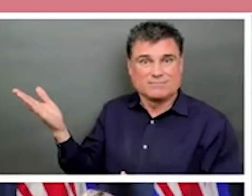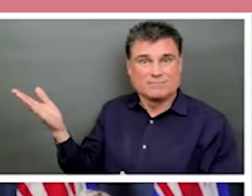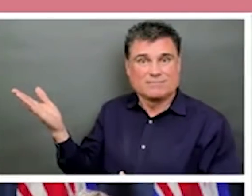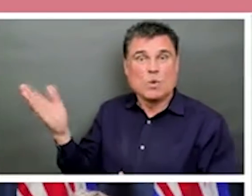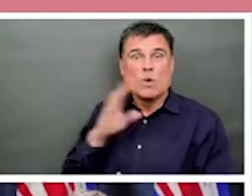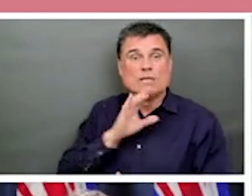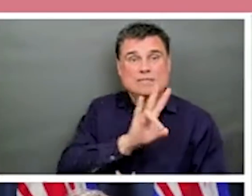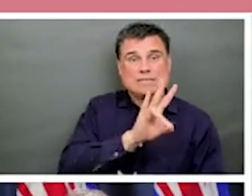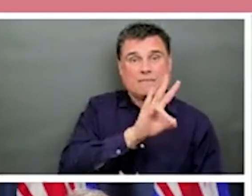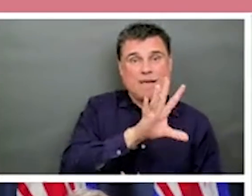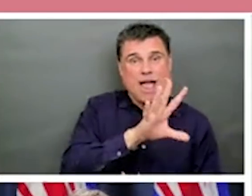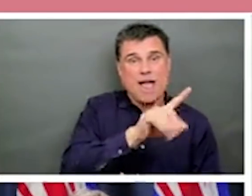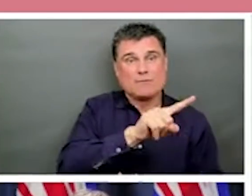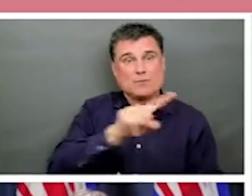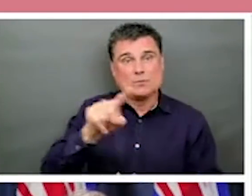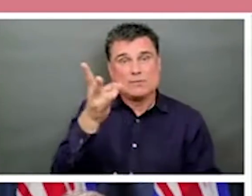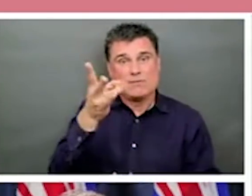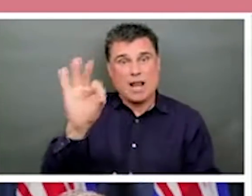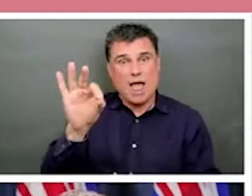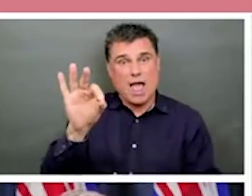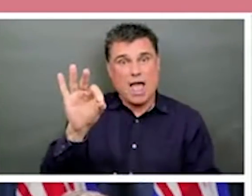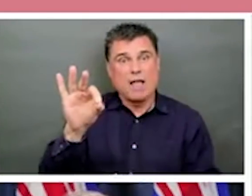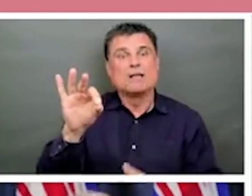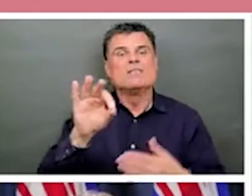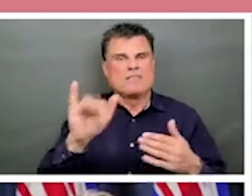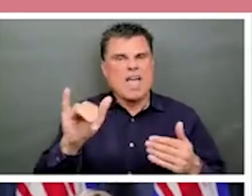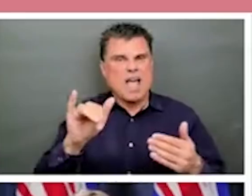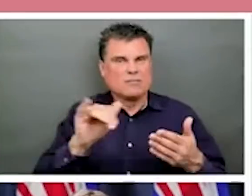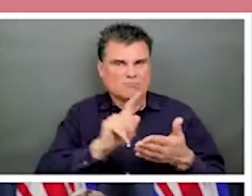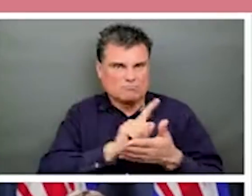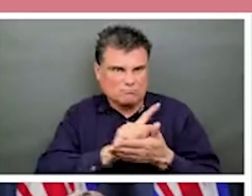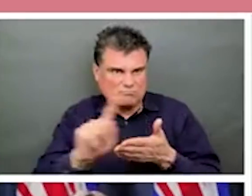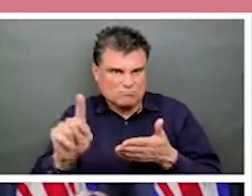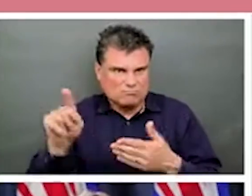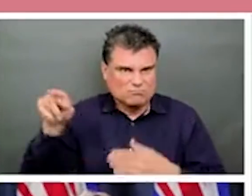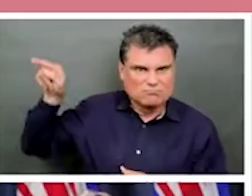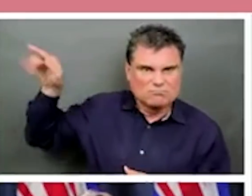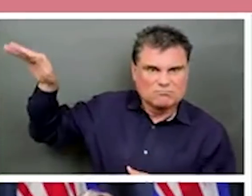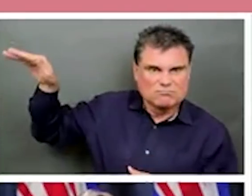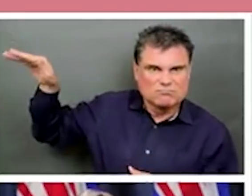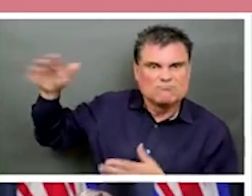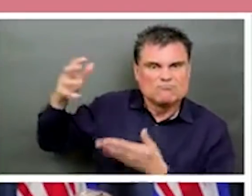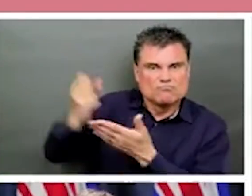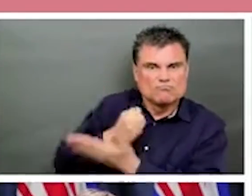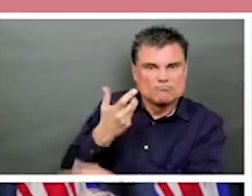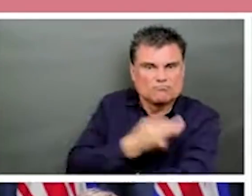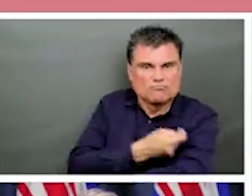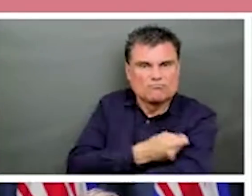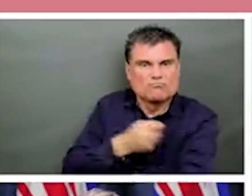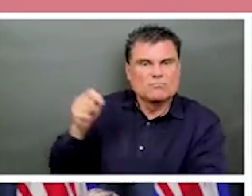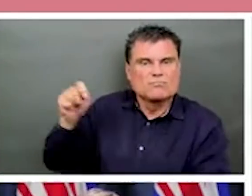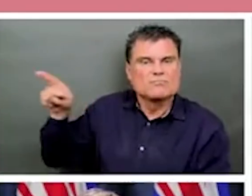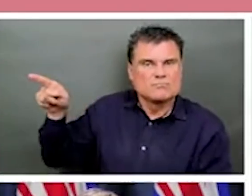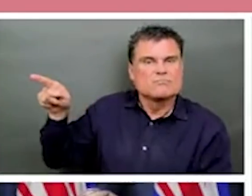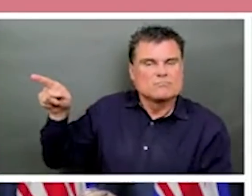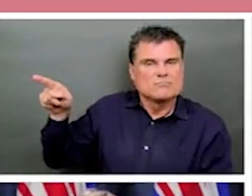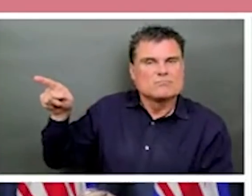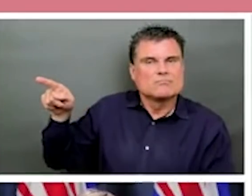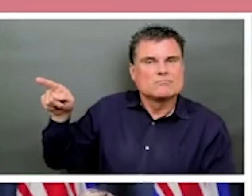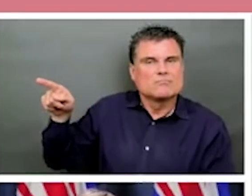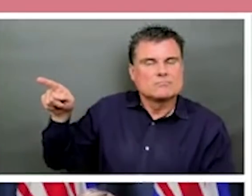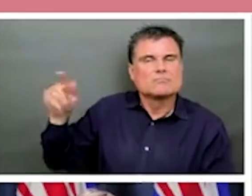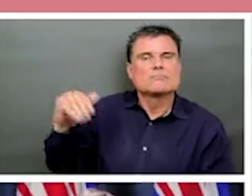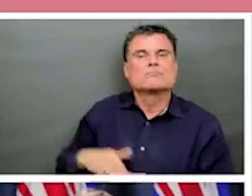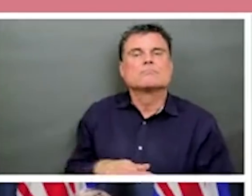to 79 age group for next week will be. And, you know, these things may shift a little bit, but essentially it's really about